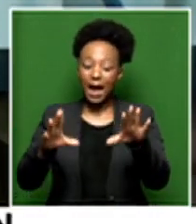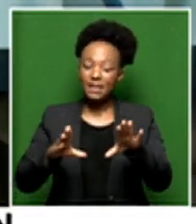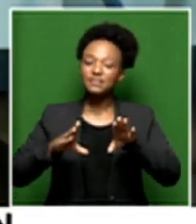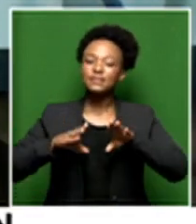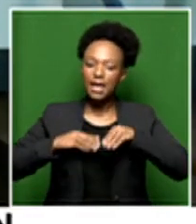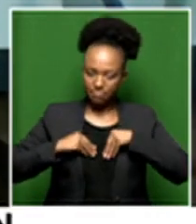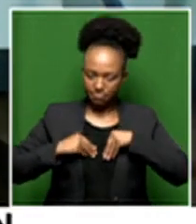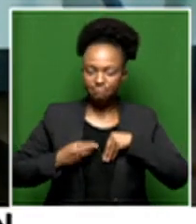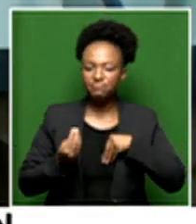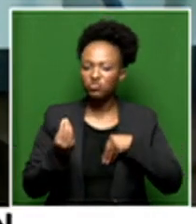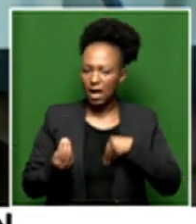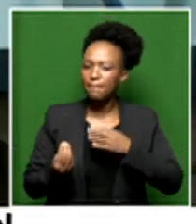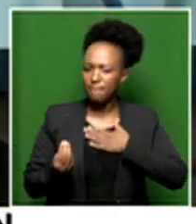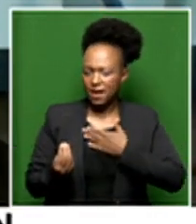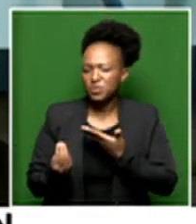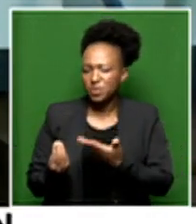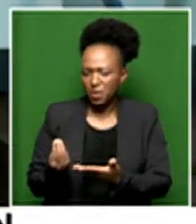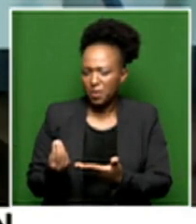not necessarily